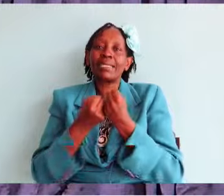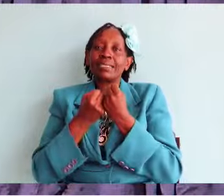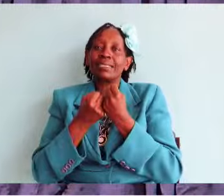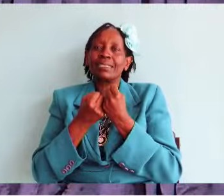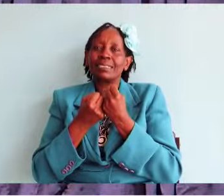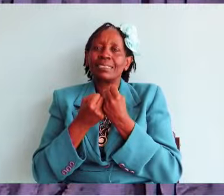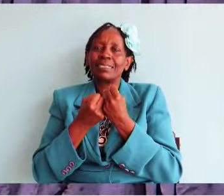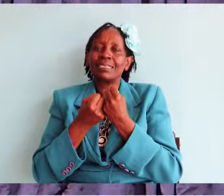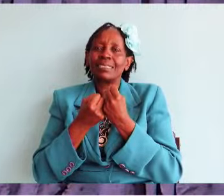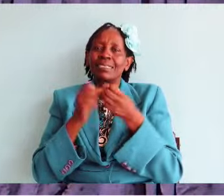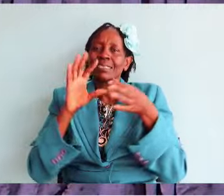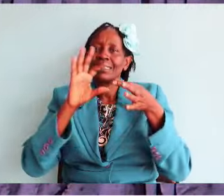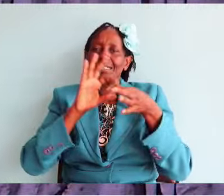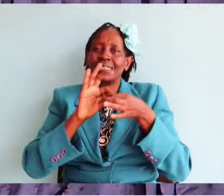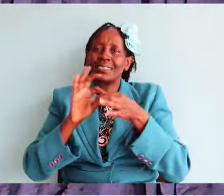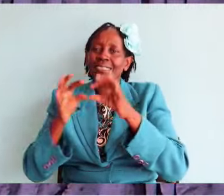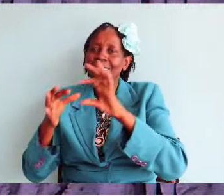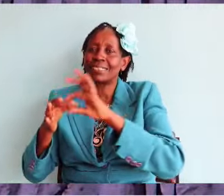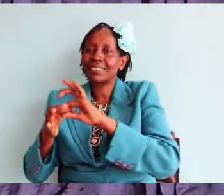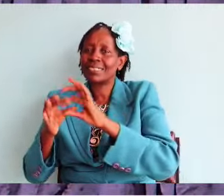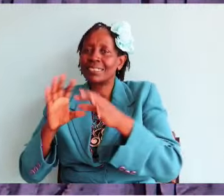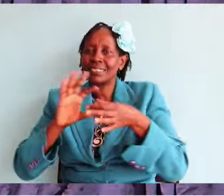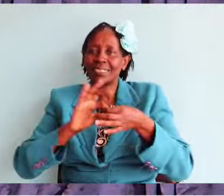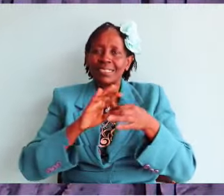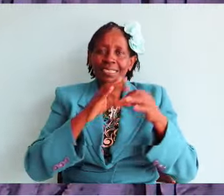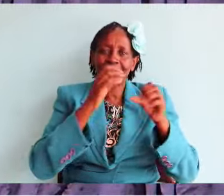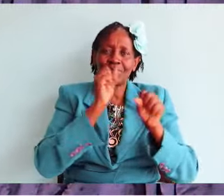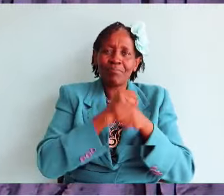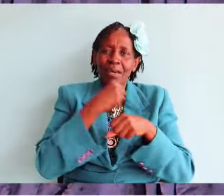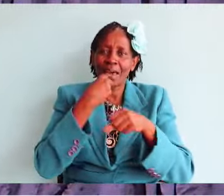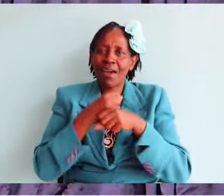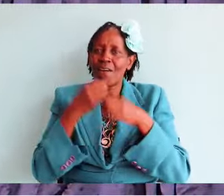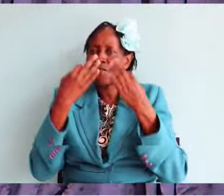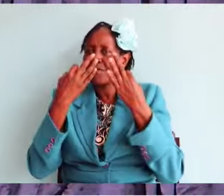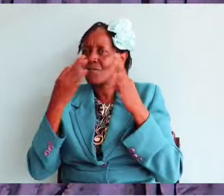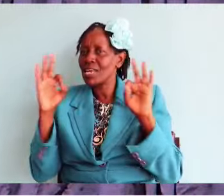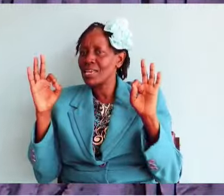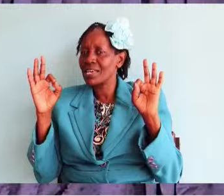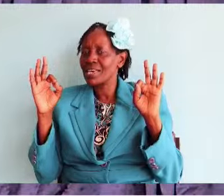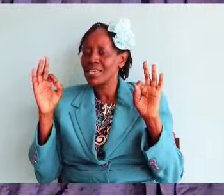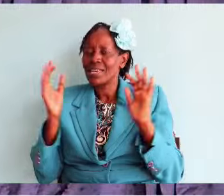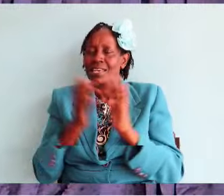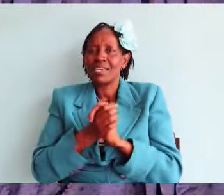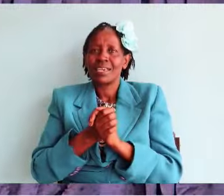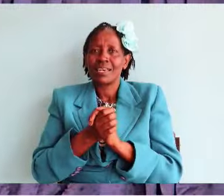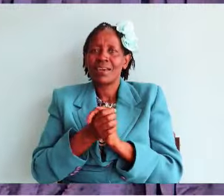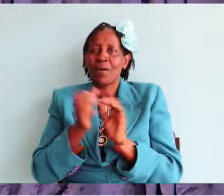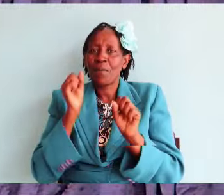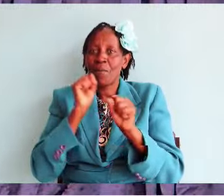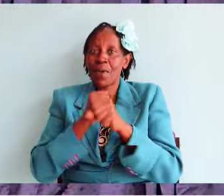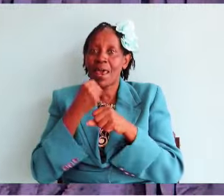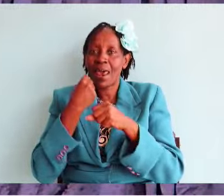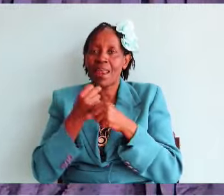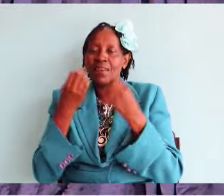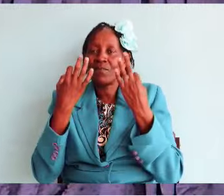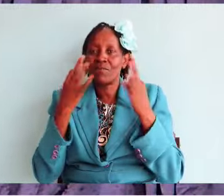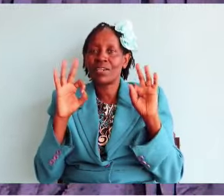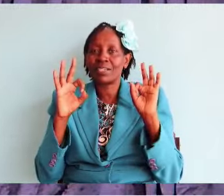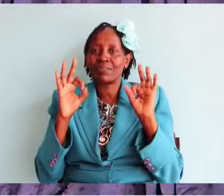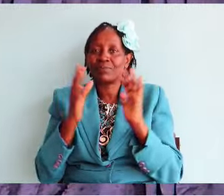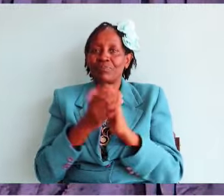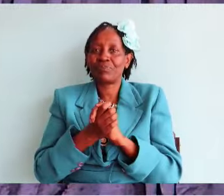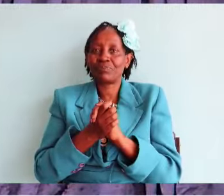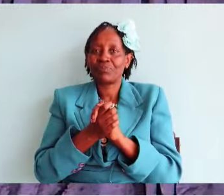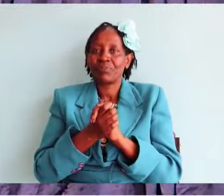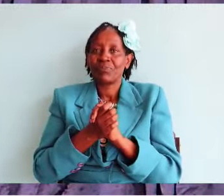Chains were loose, doors were open, and people were released, right? You also read that in the